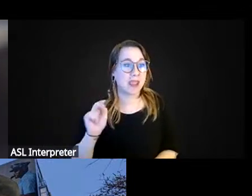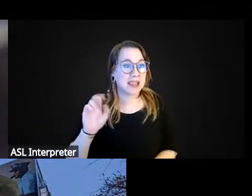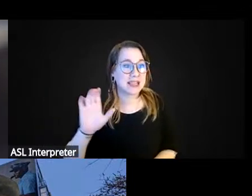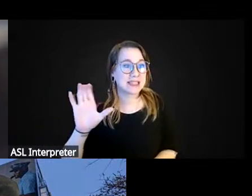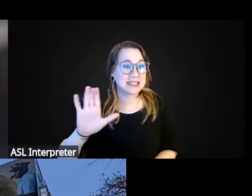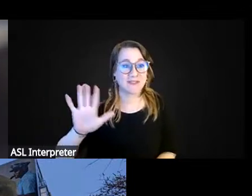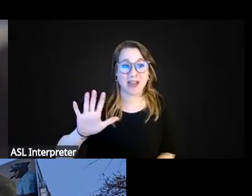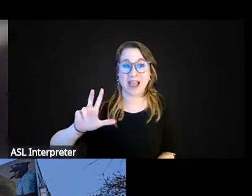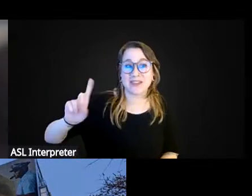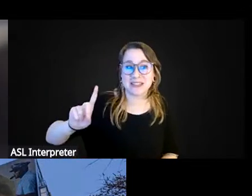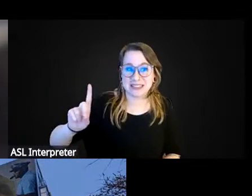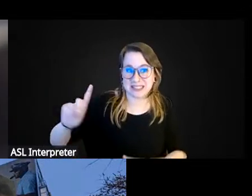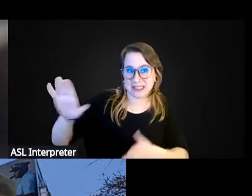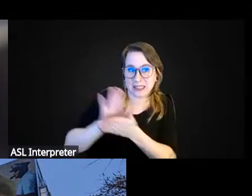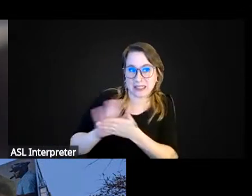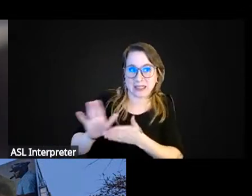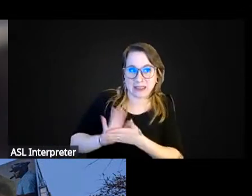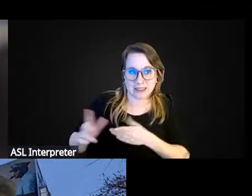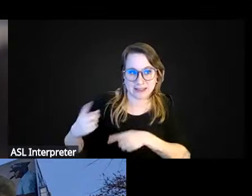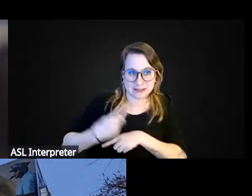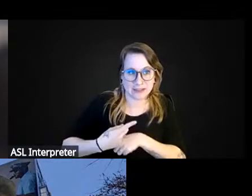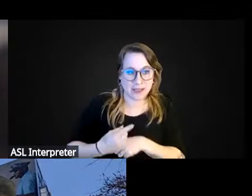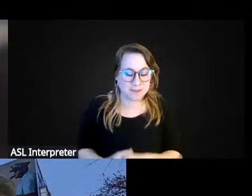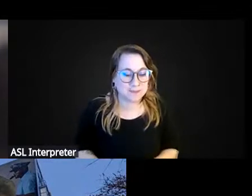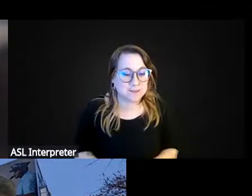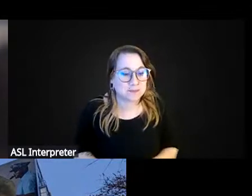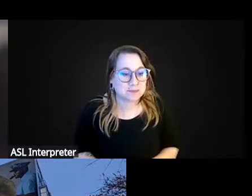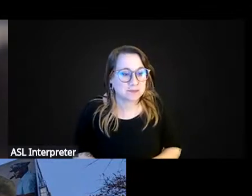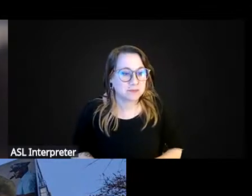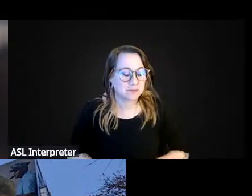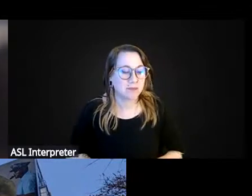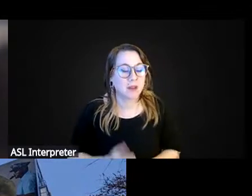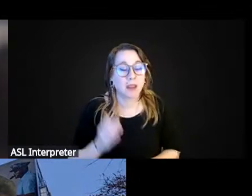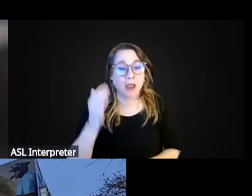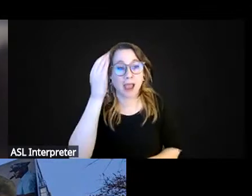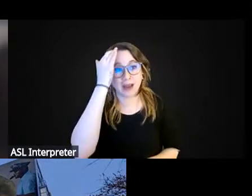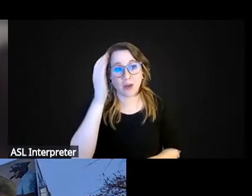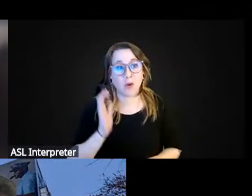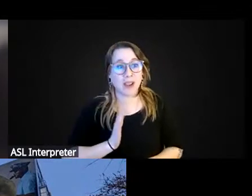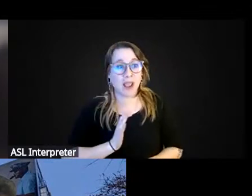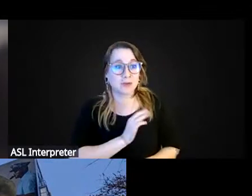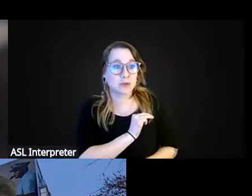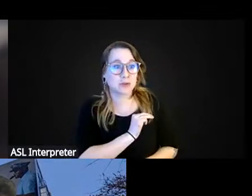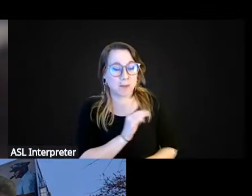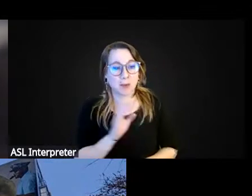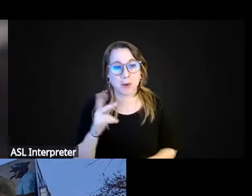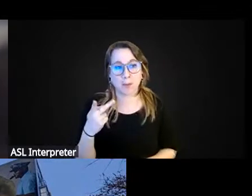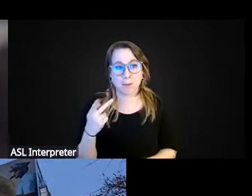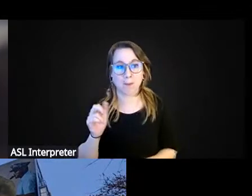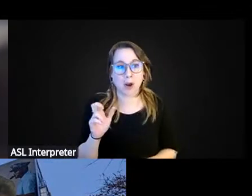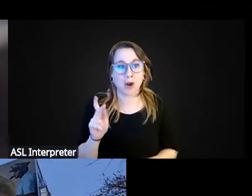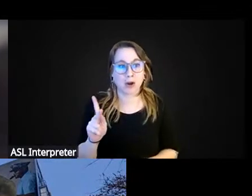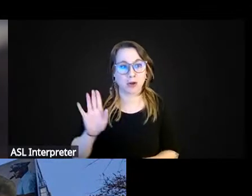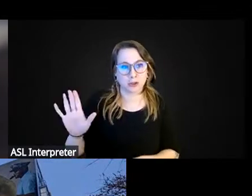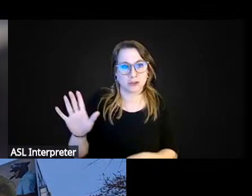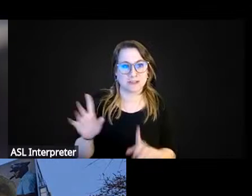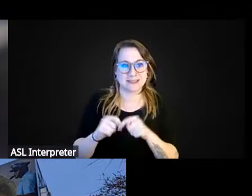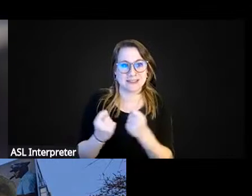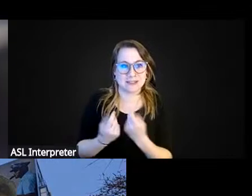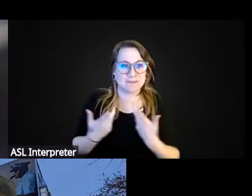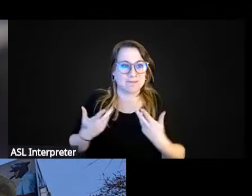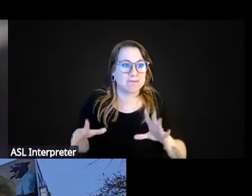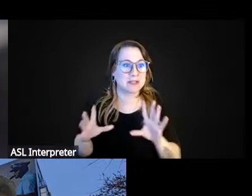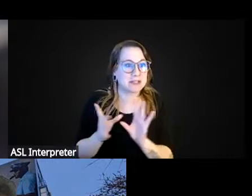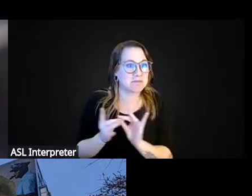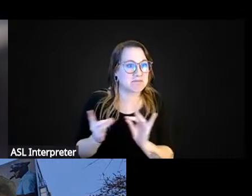5D clean as well. I know Councilmember Parker's team will probably mention that they're going to be doing